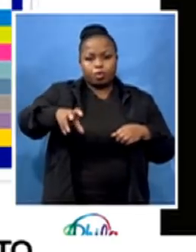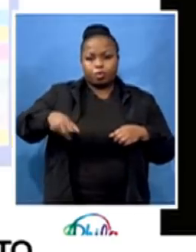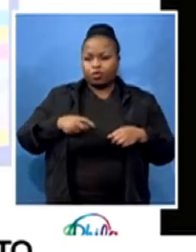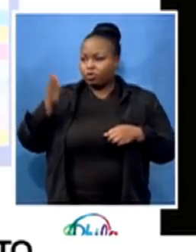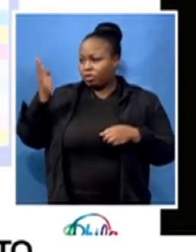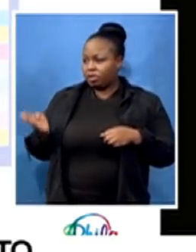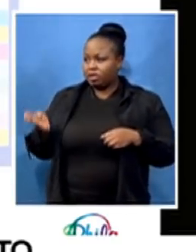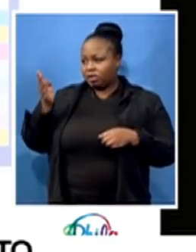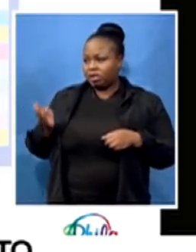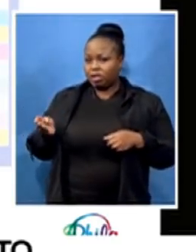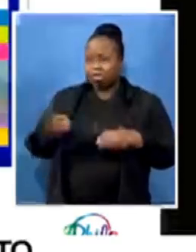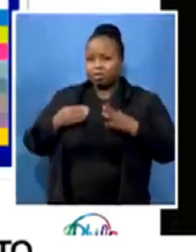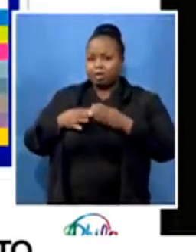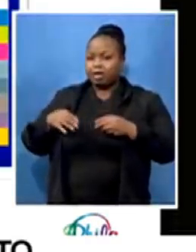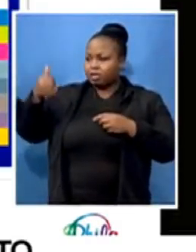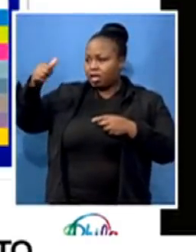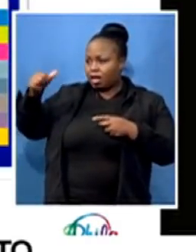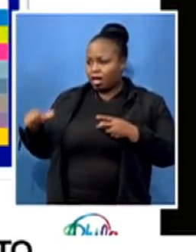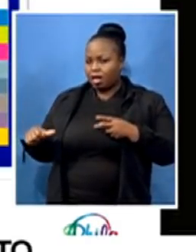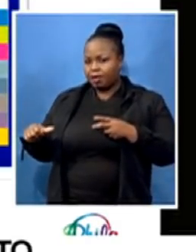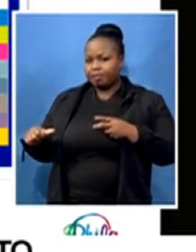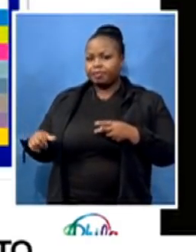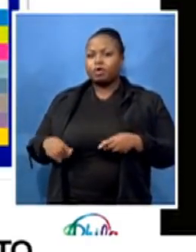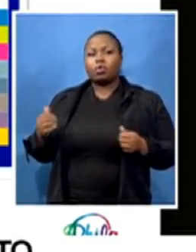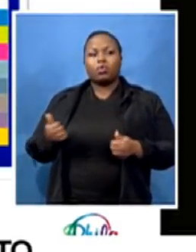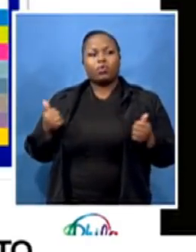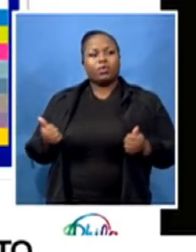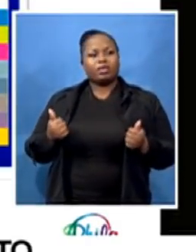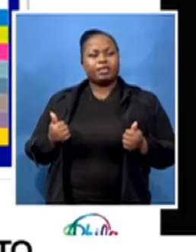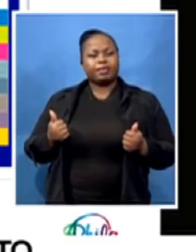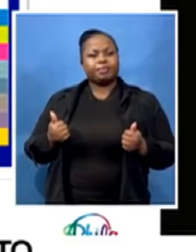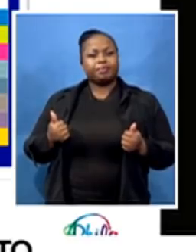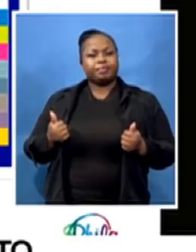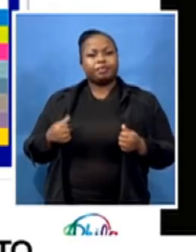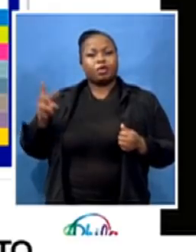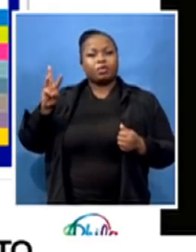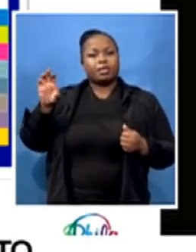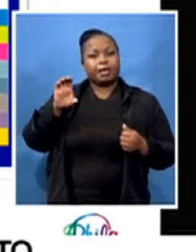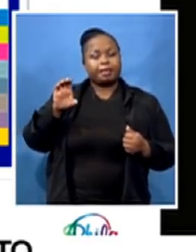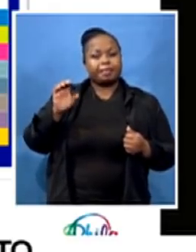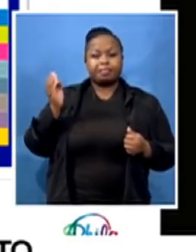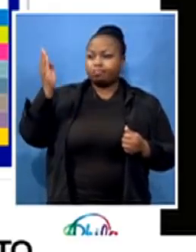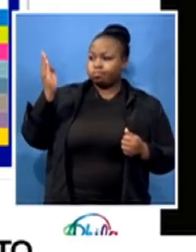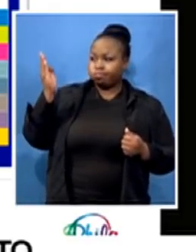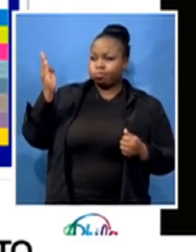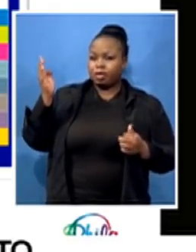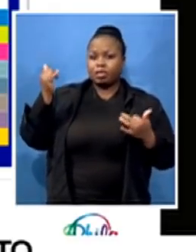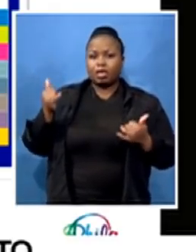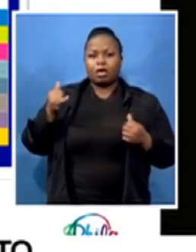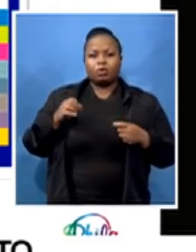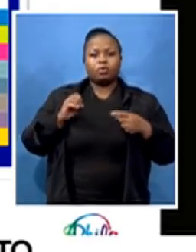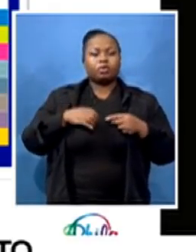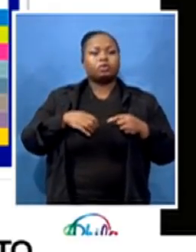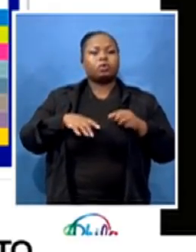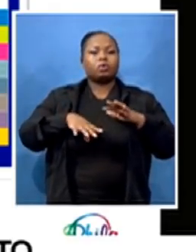that already the Western Cape here has actually subdivided the metro into all of these areas. We